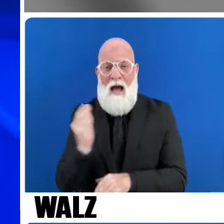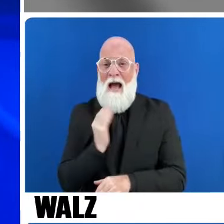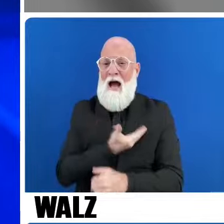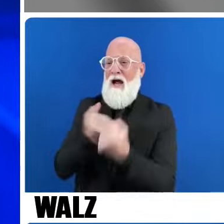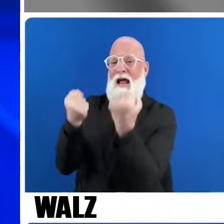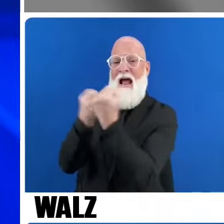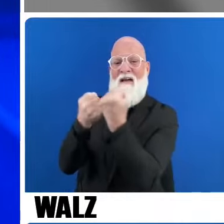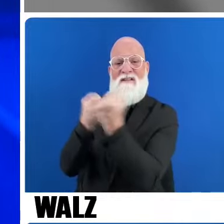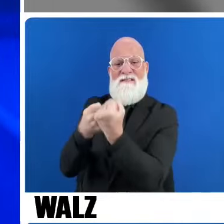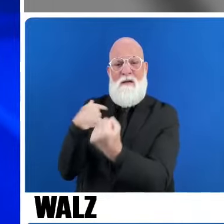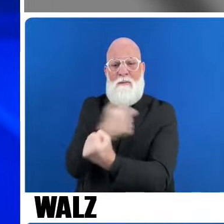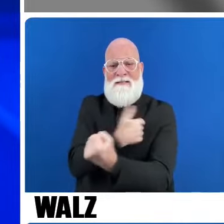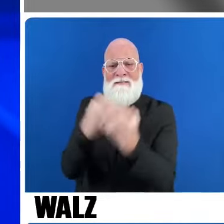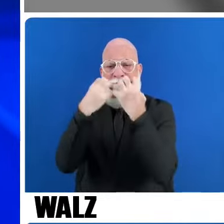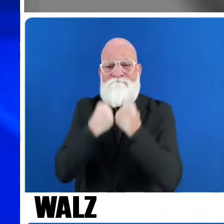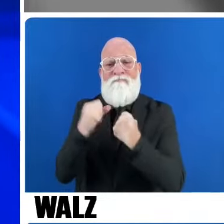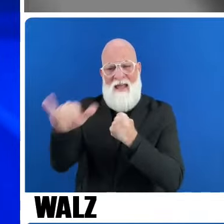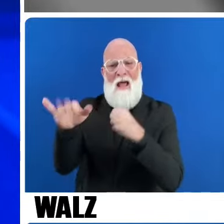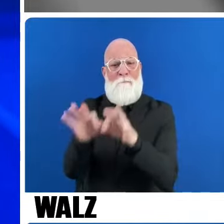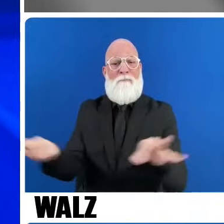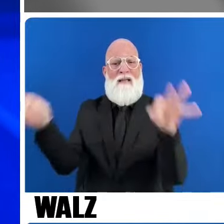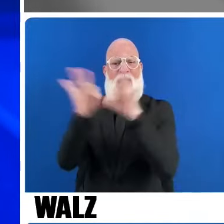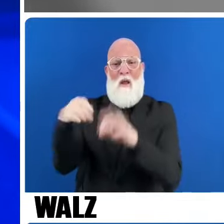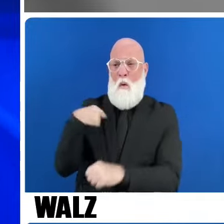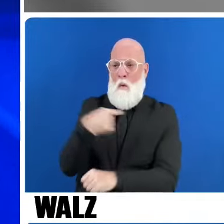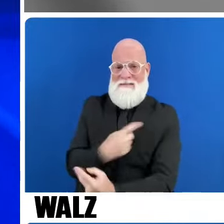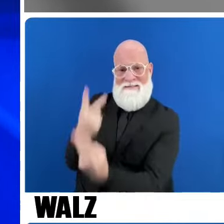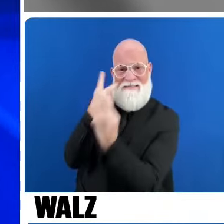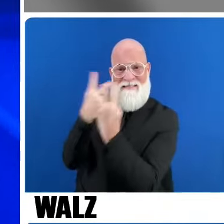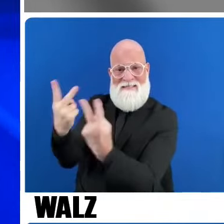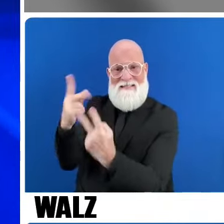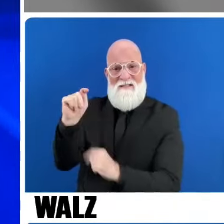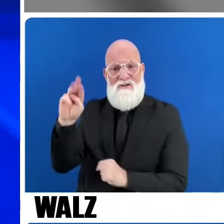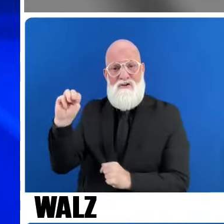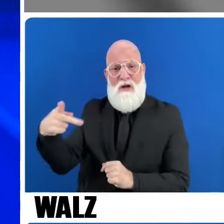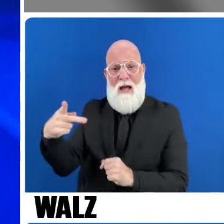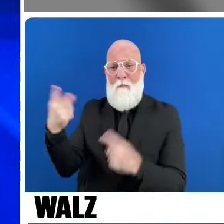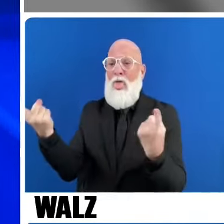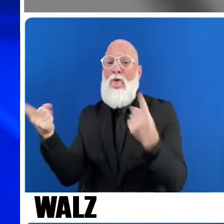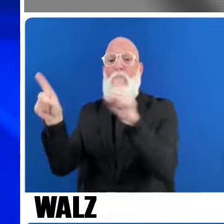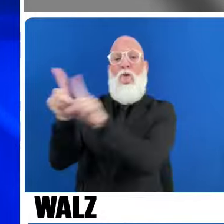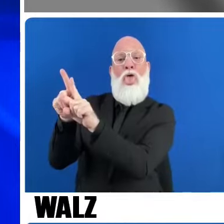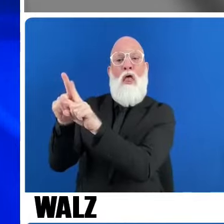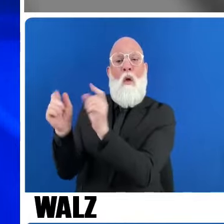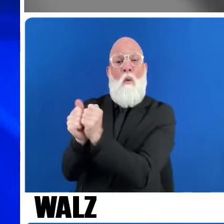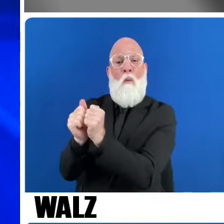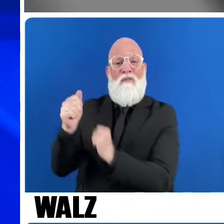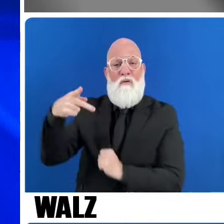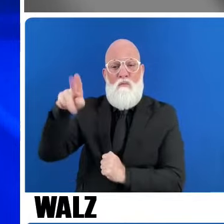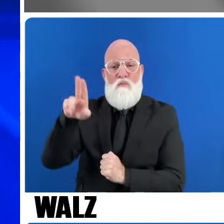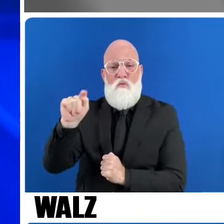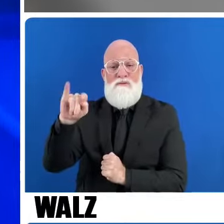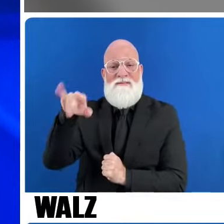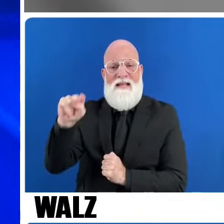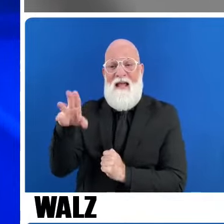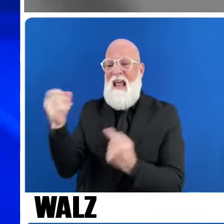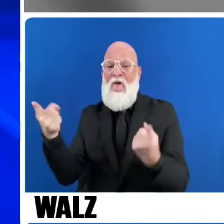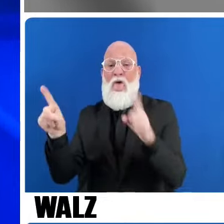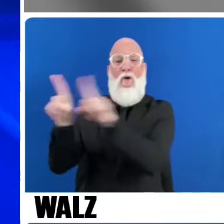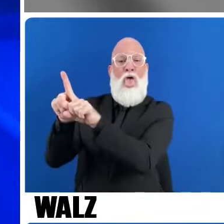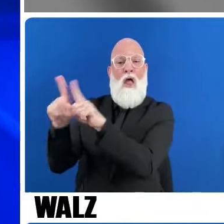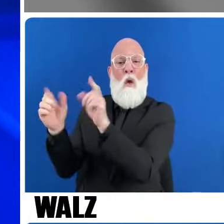see Donald Trump turn towards Vladimir Putin, turn towards North Korea, when we start to see